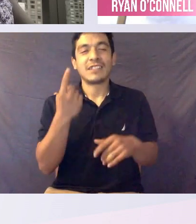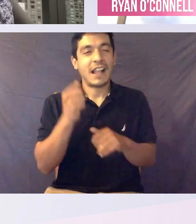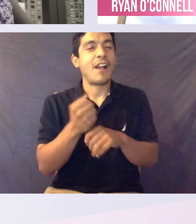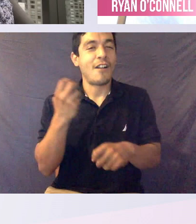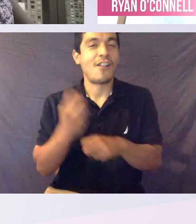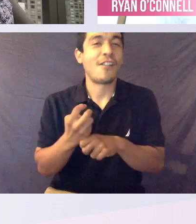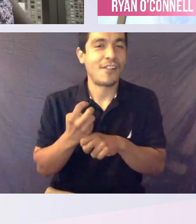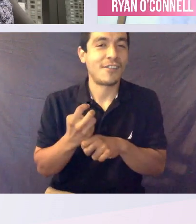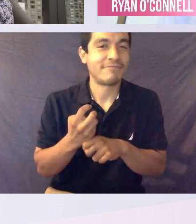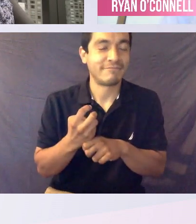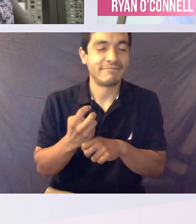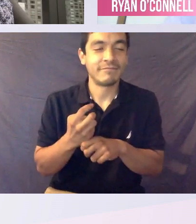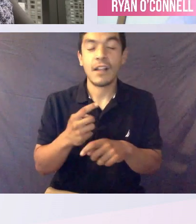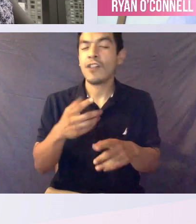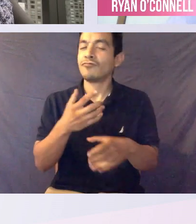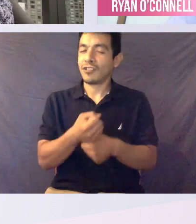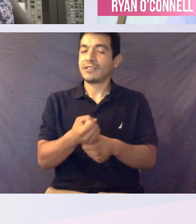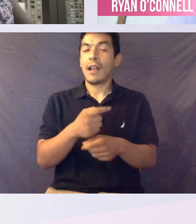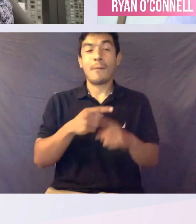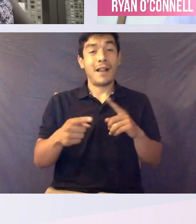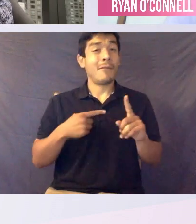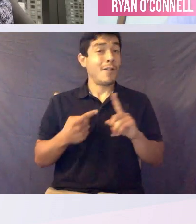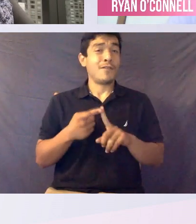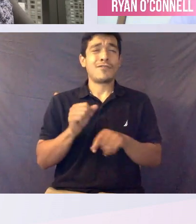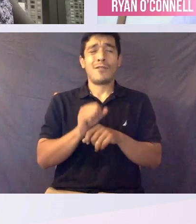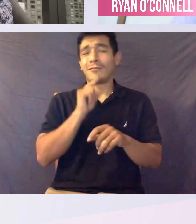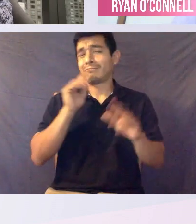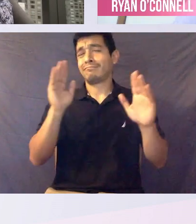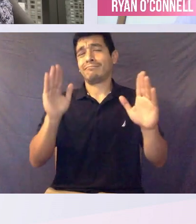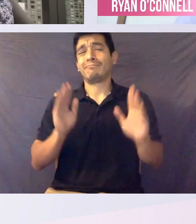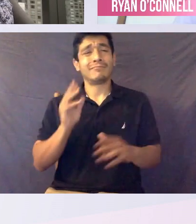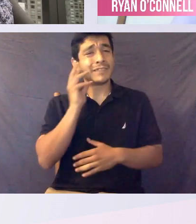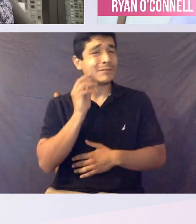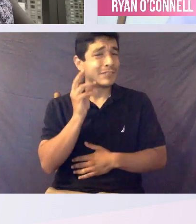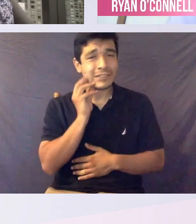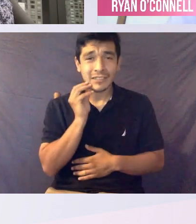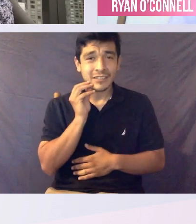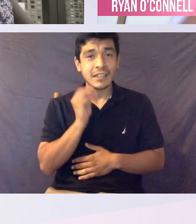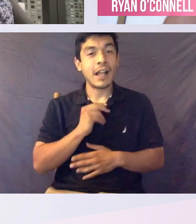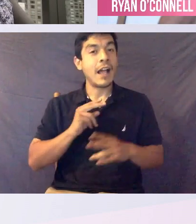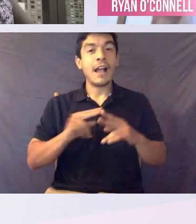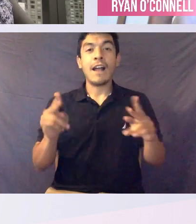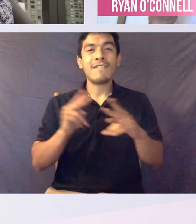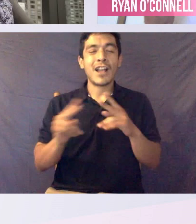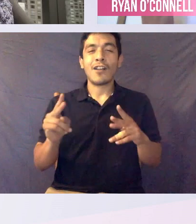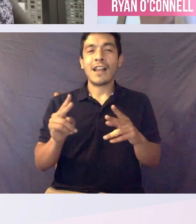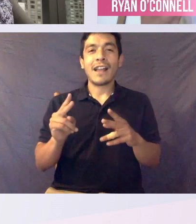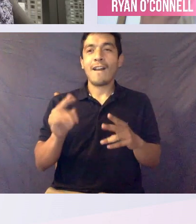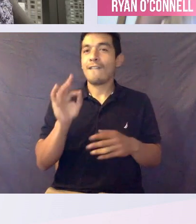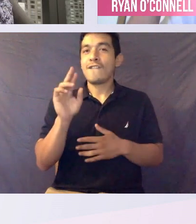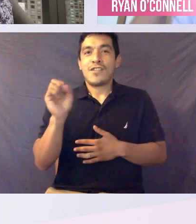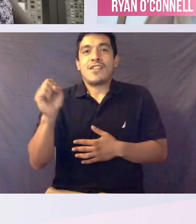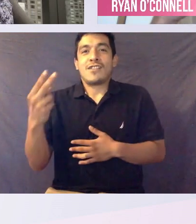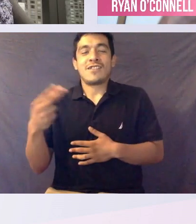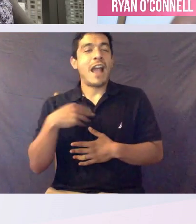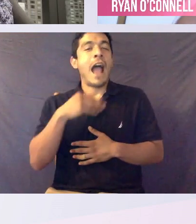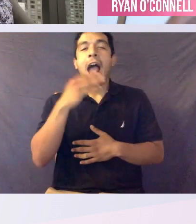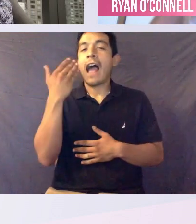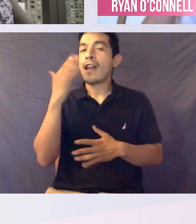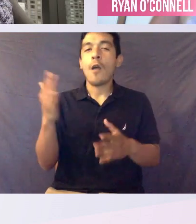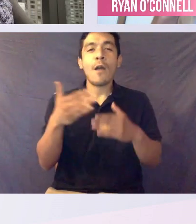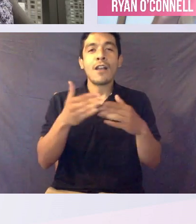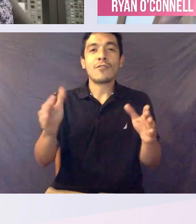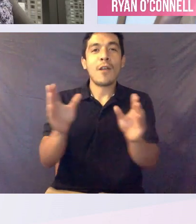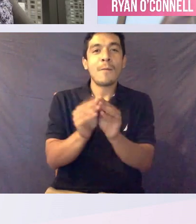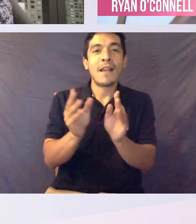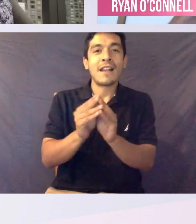Trust. But it was amazing. It was a really, really great experience. I was just very, very green. I didn't even know what a general meeting was. Oh, I wish I could